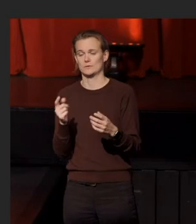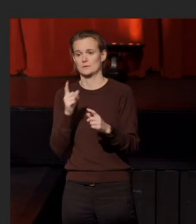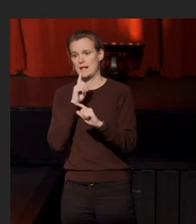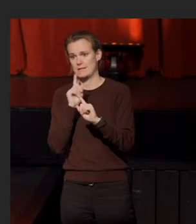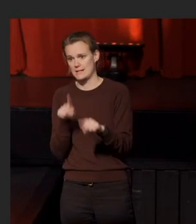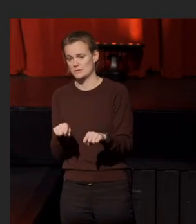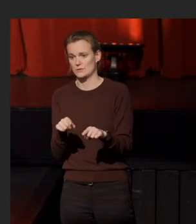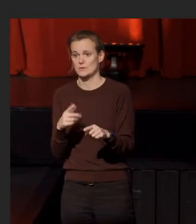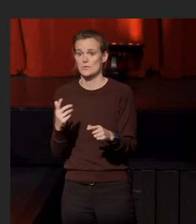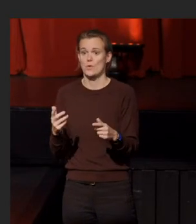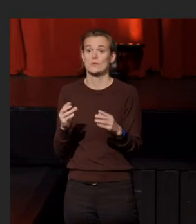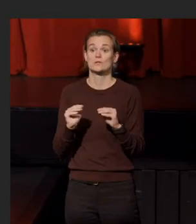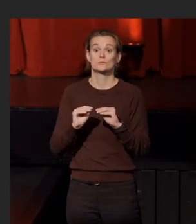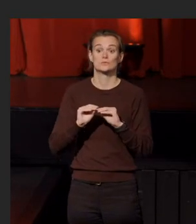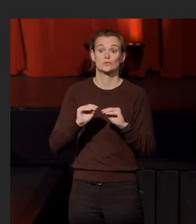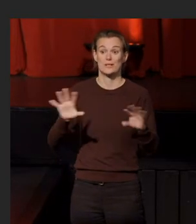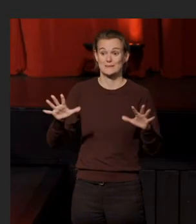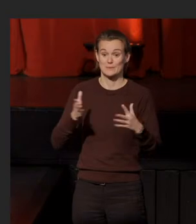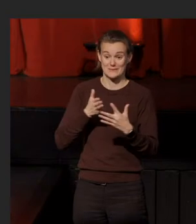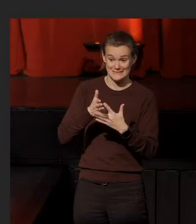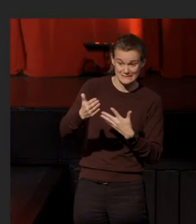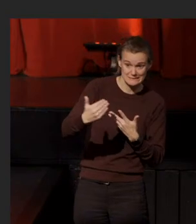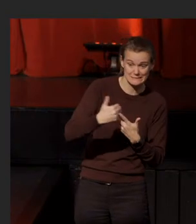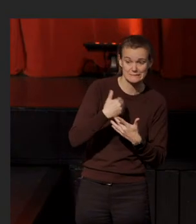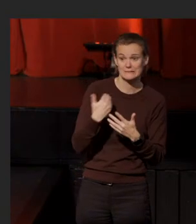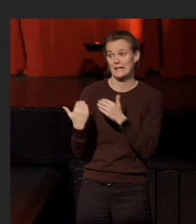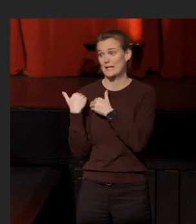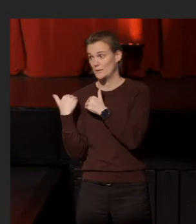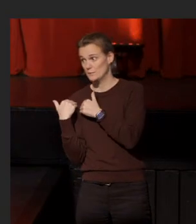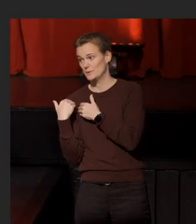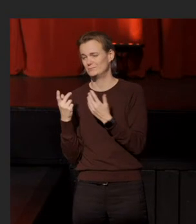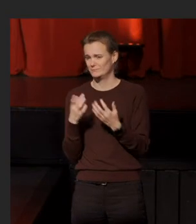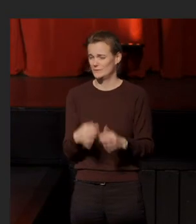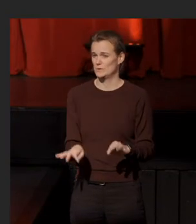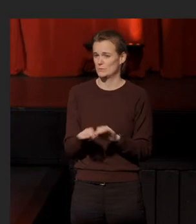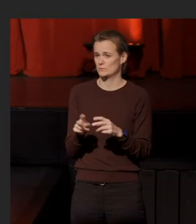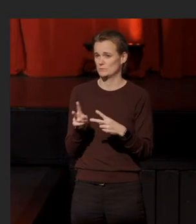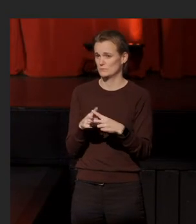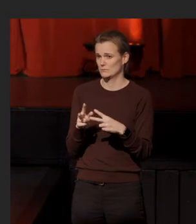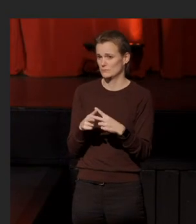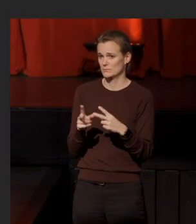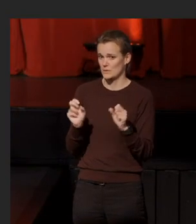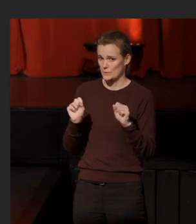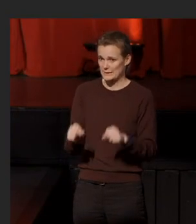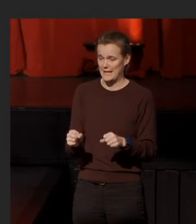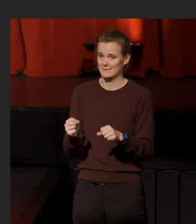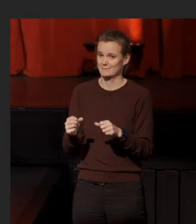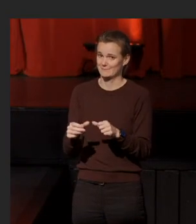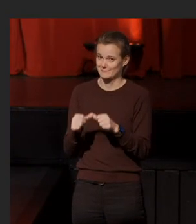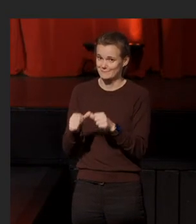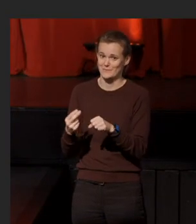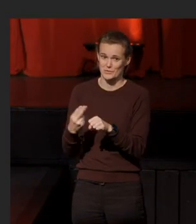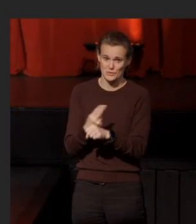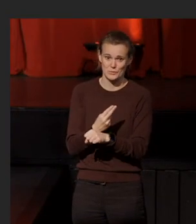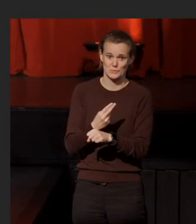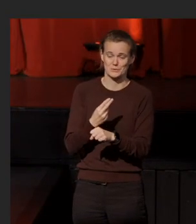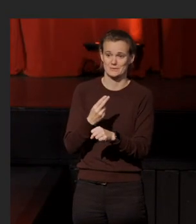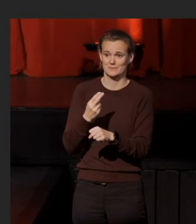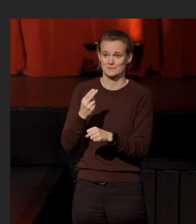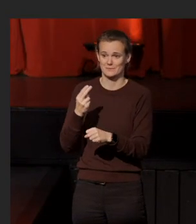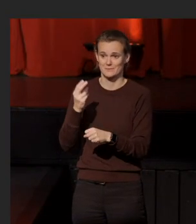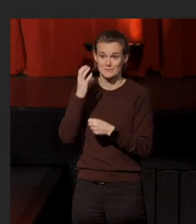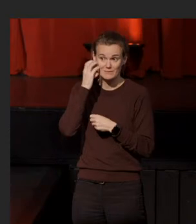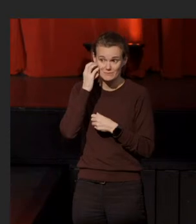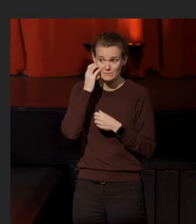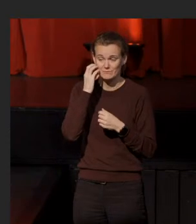accountability are the key things that are going to allow us to continue using our devices, but also